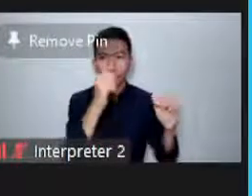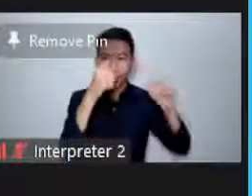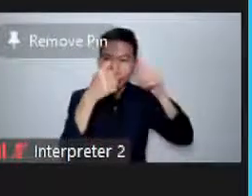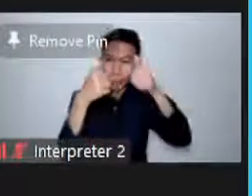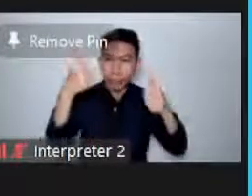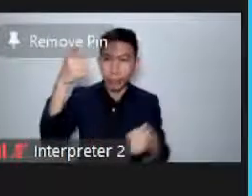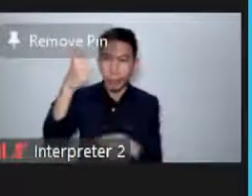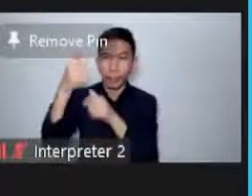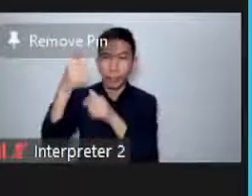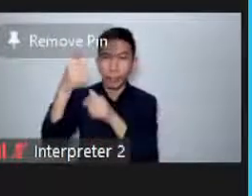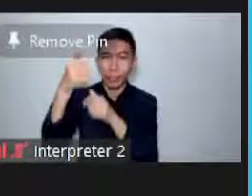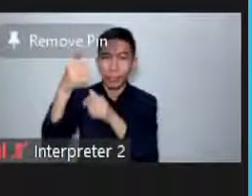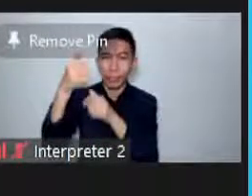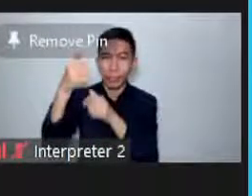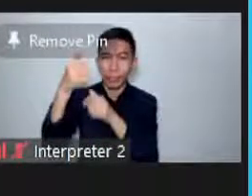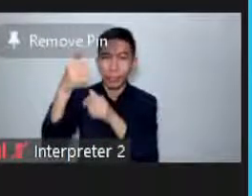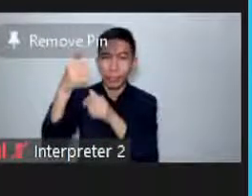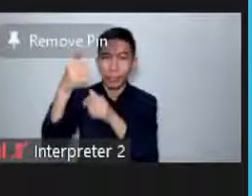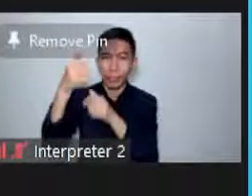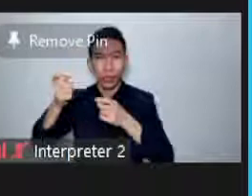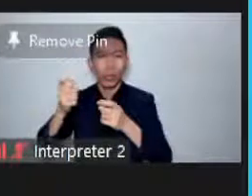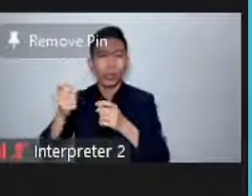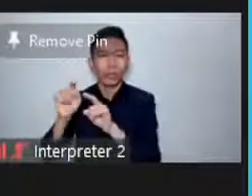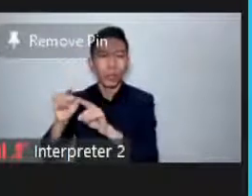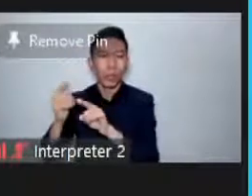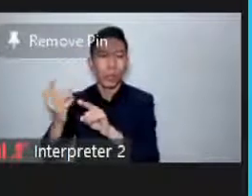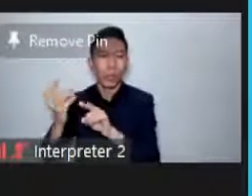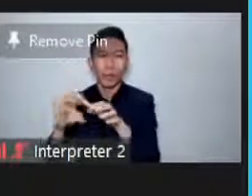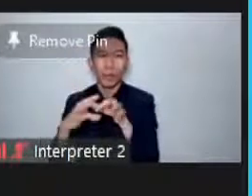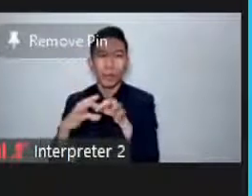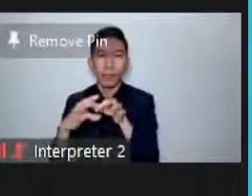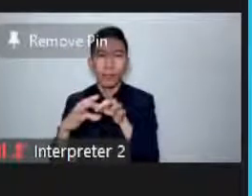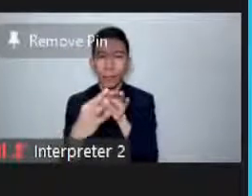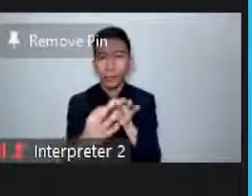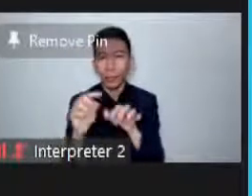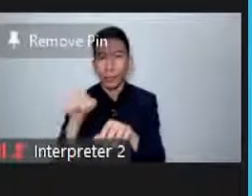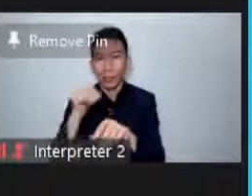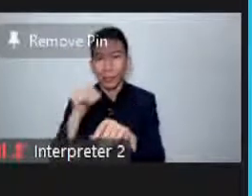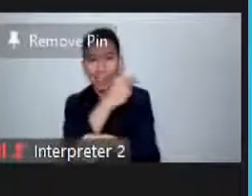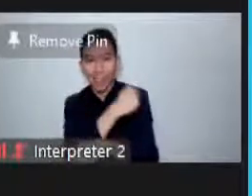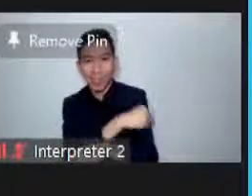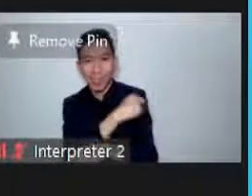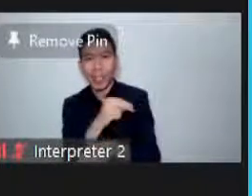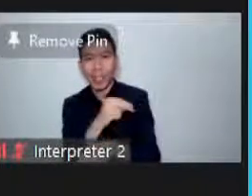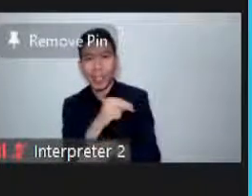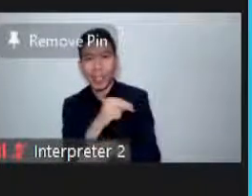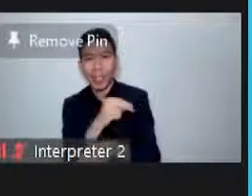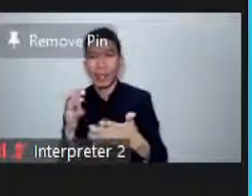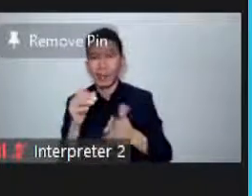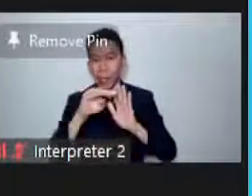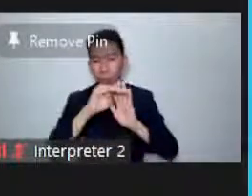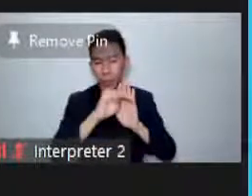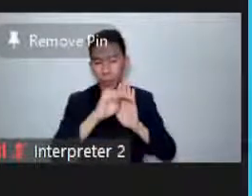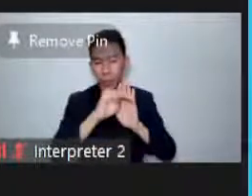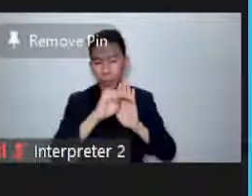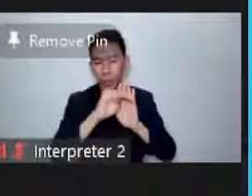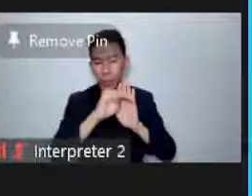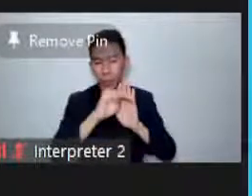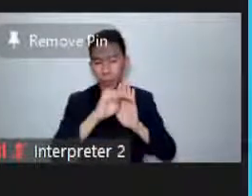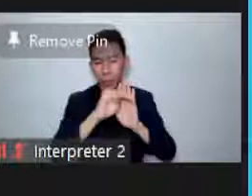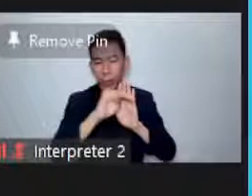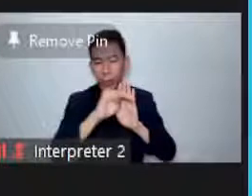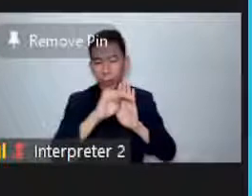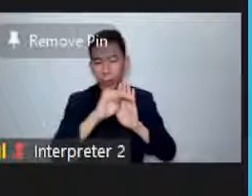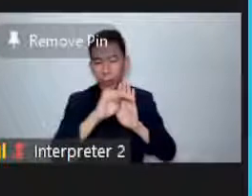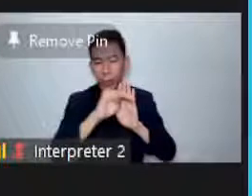with the Jose B. Lingad Memorial Regional Hospital, developed the Manual of Operations, Procedures, and Standards,